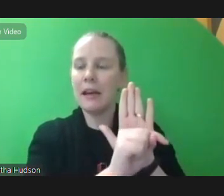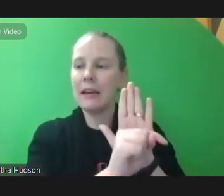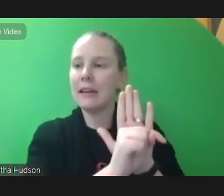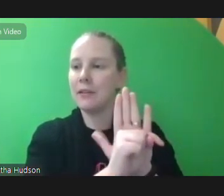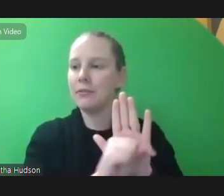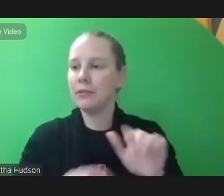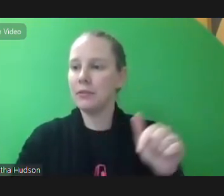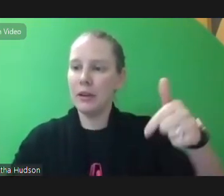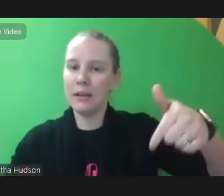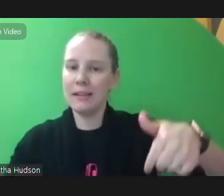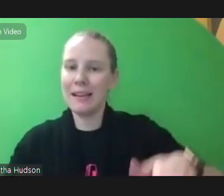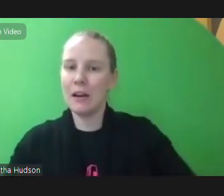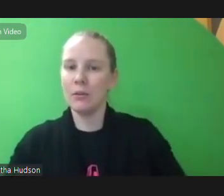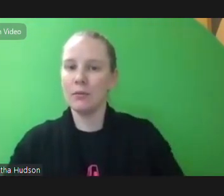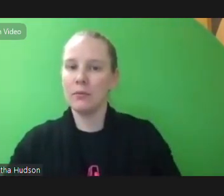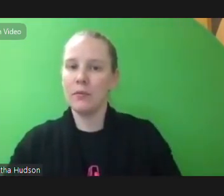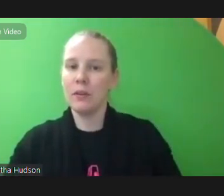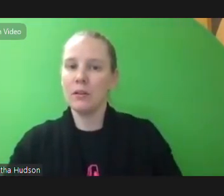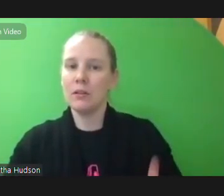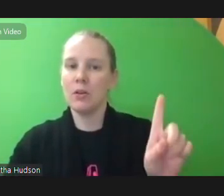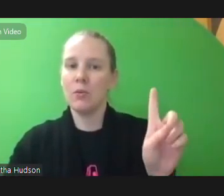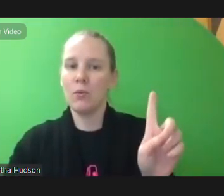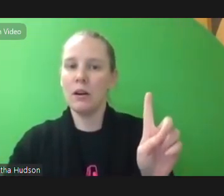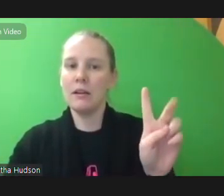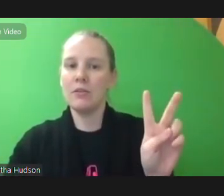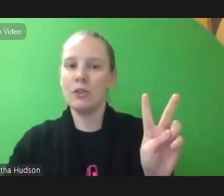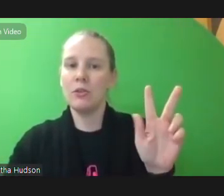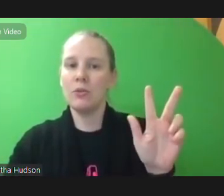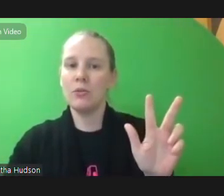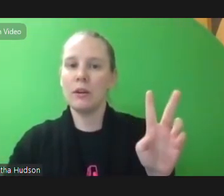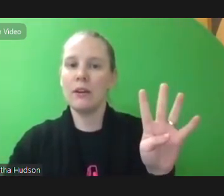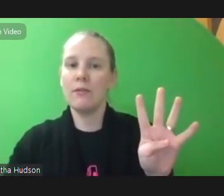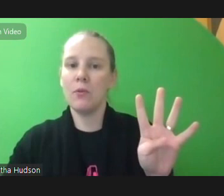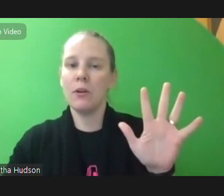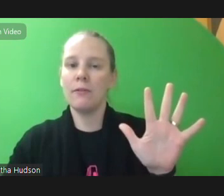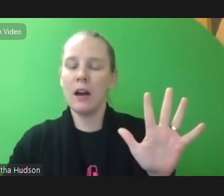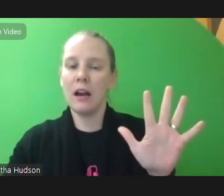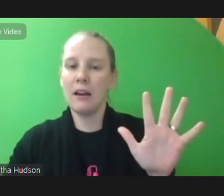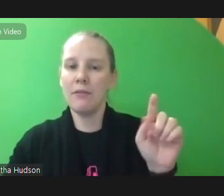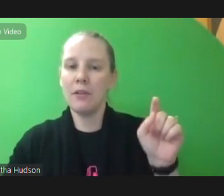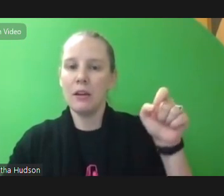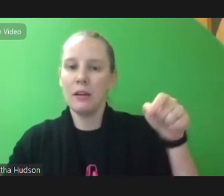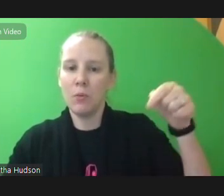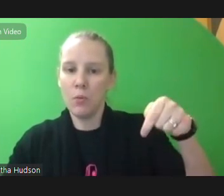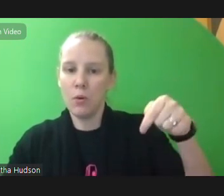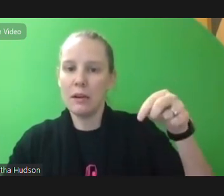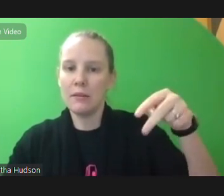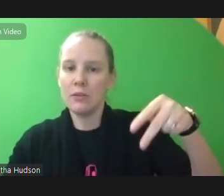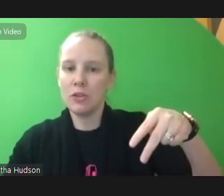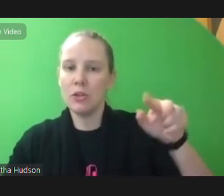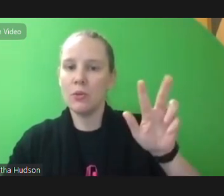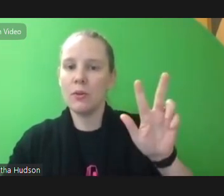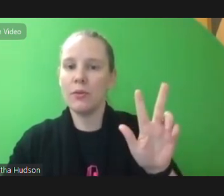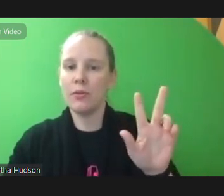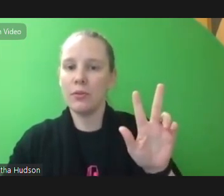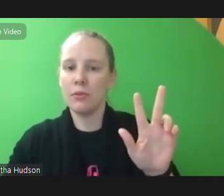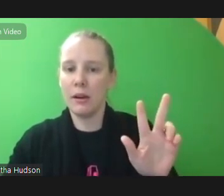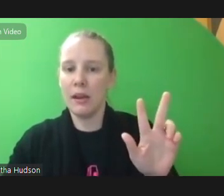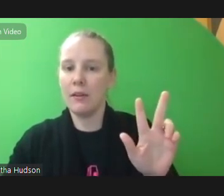a negative. It went down. So 1, 2, 3, 4, 5. 1,